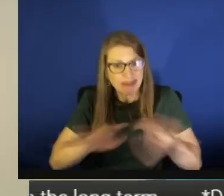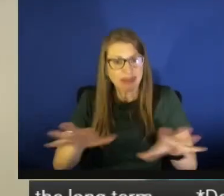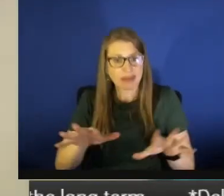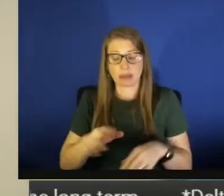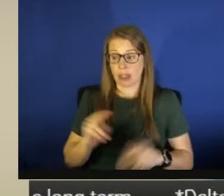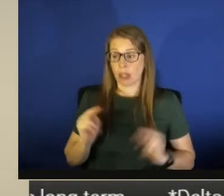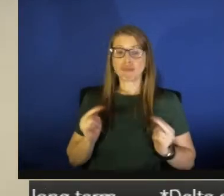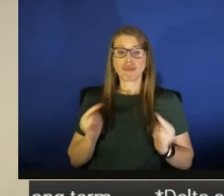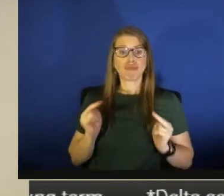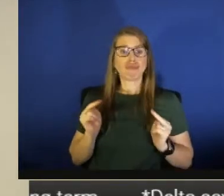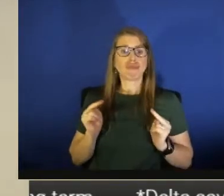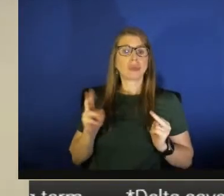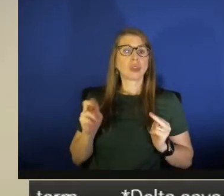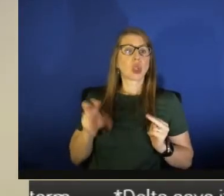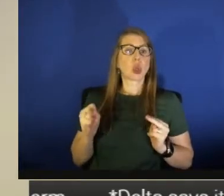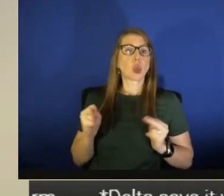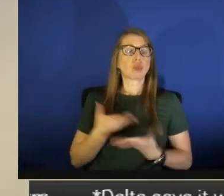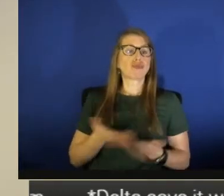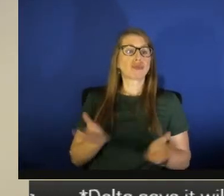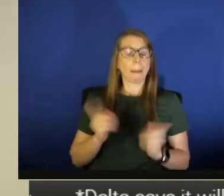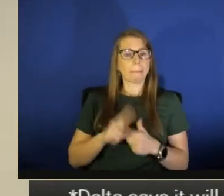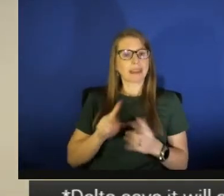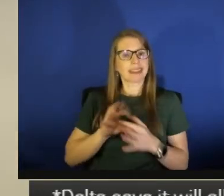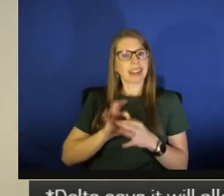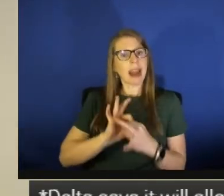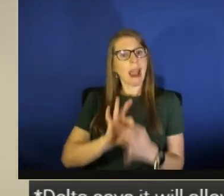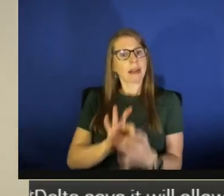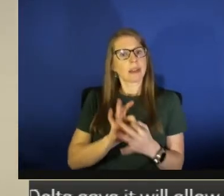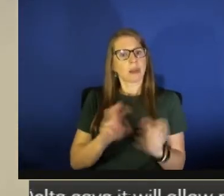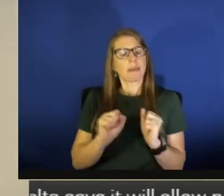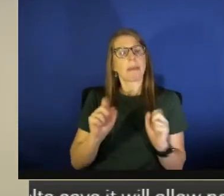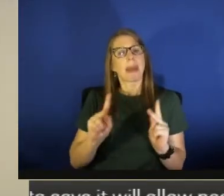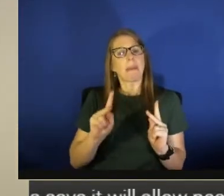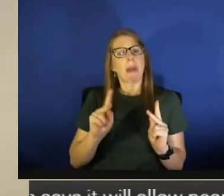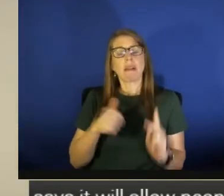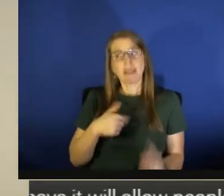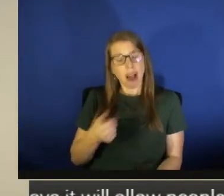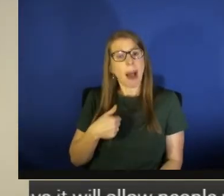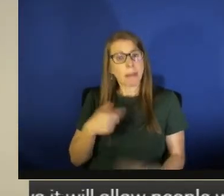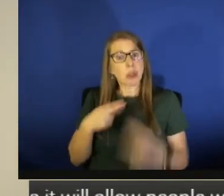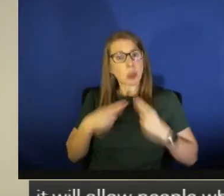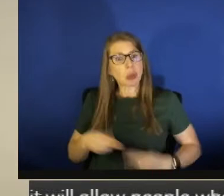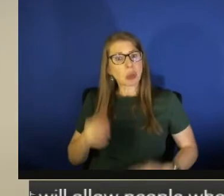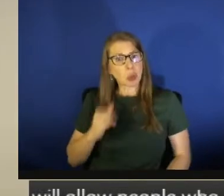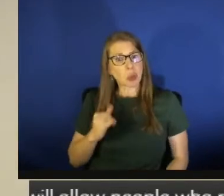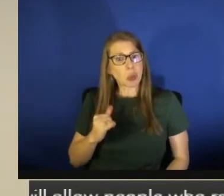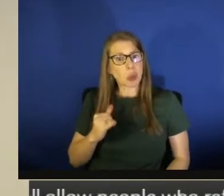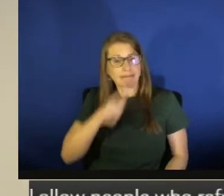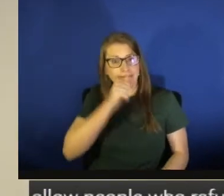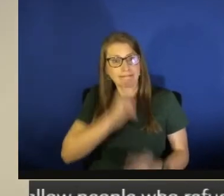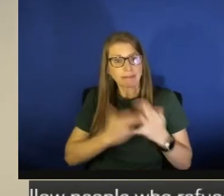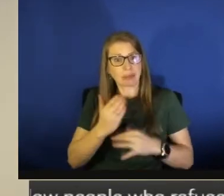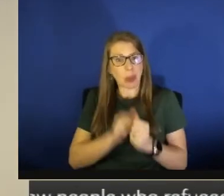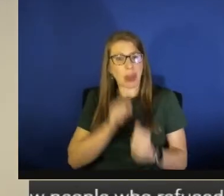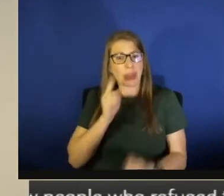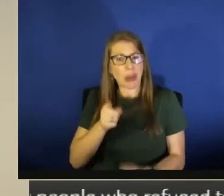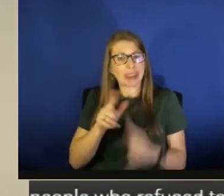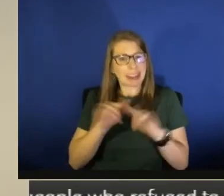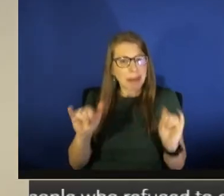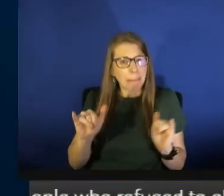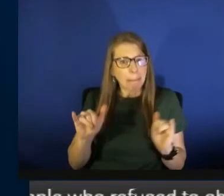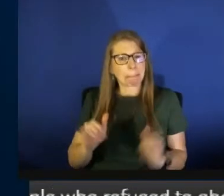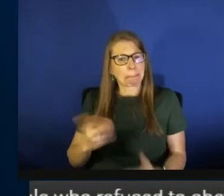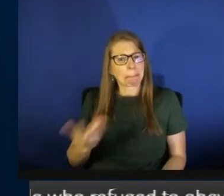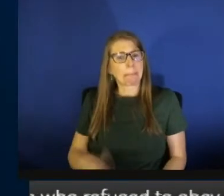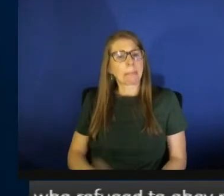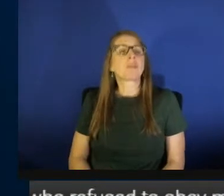news presence, but connect with people and show them, hey, we're humans too. We're going along through this with you at the same time.